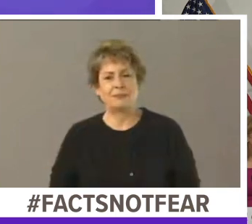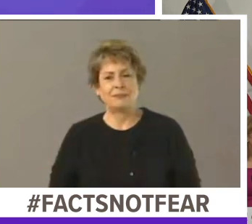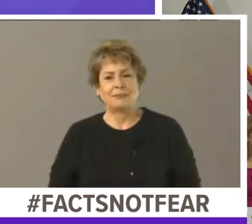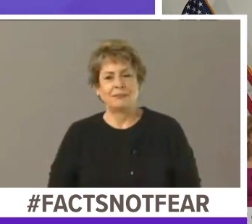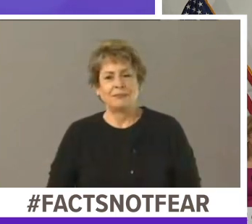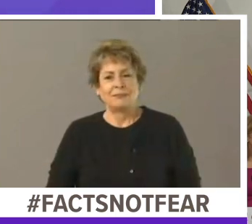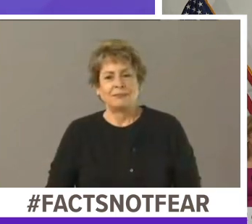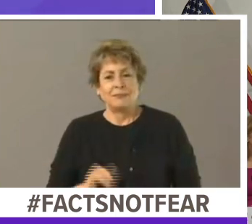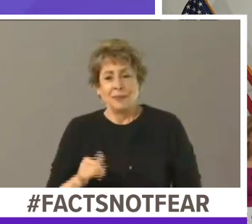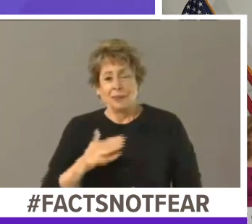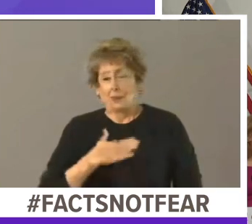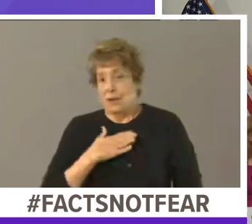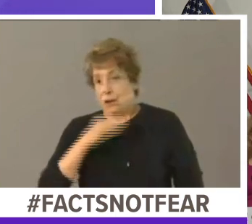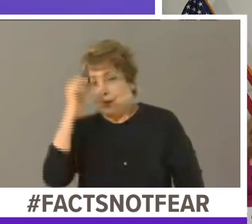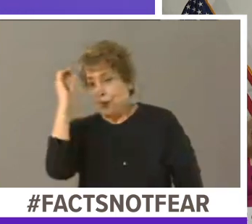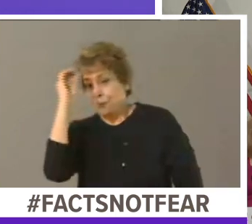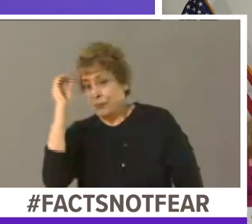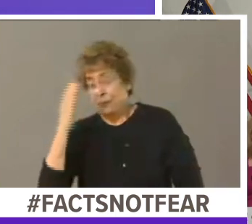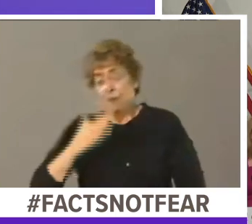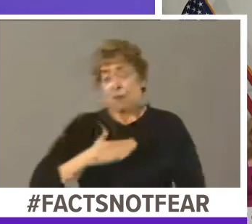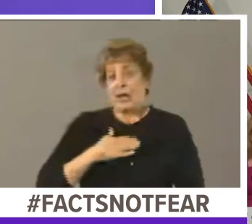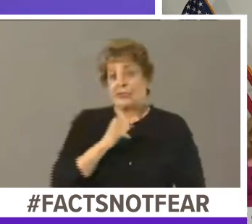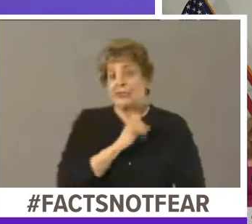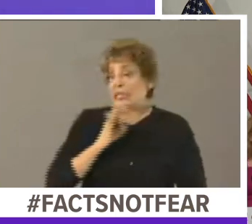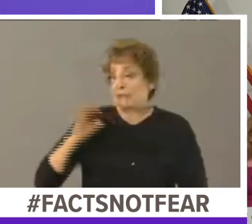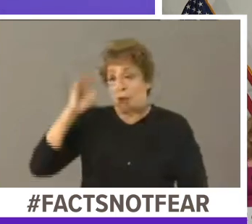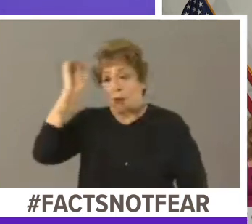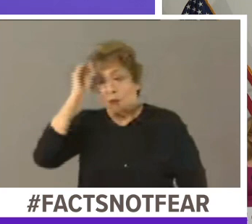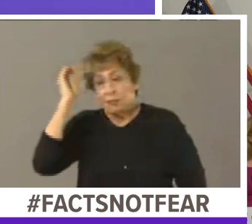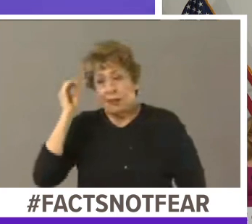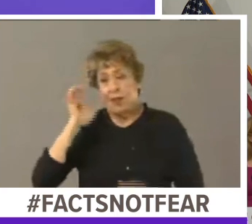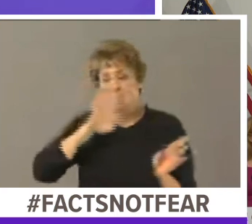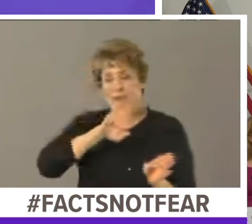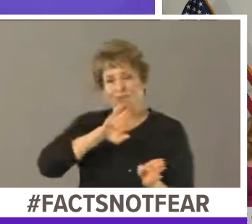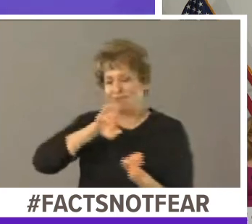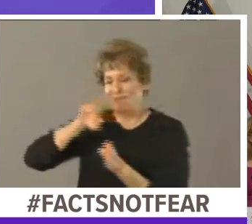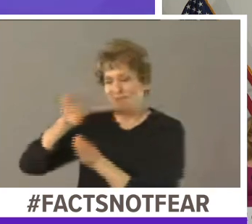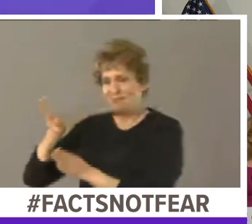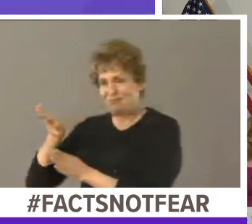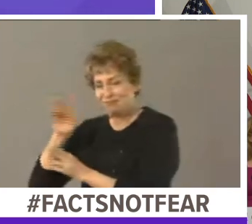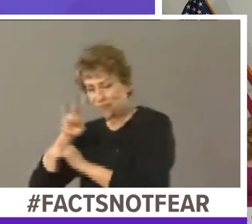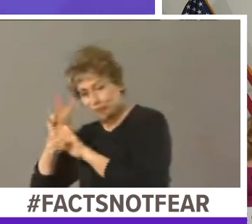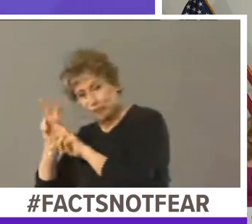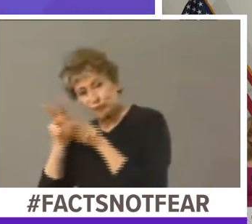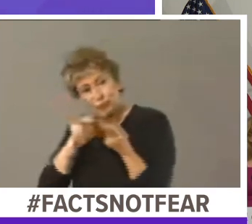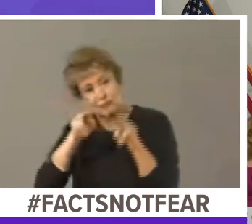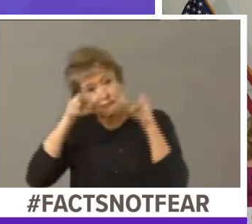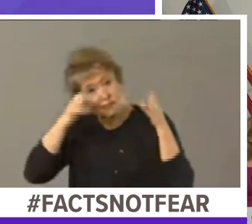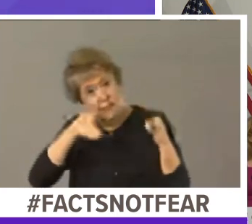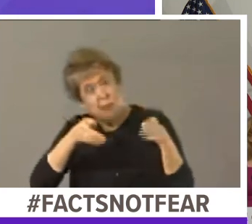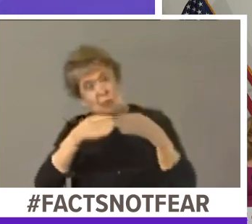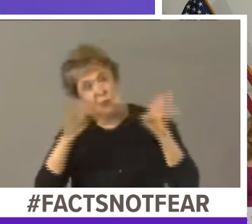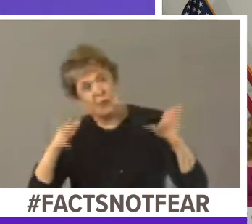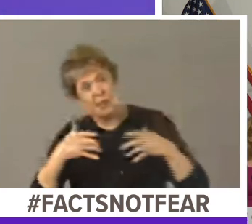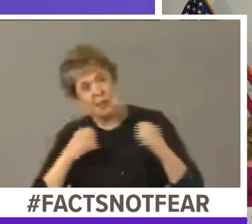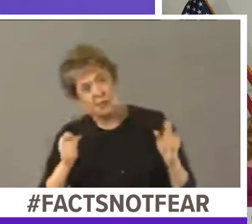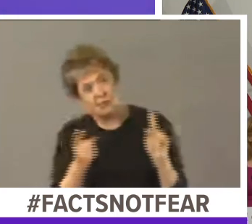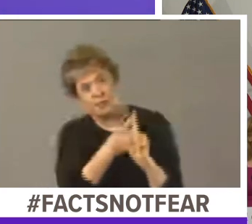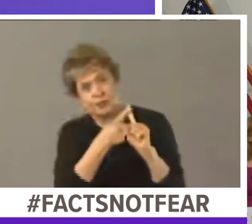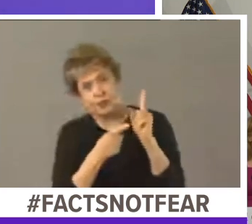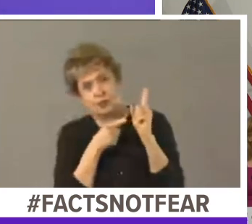This is not senior staff's opinion. This is the opinion of public health experts. So if you want to make better